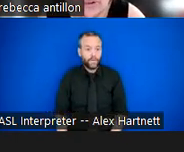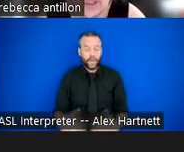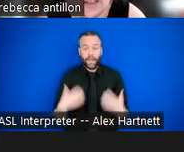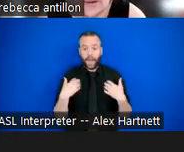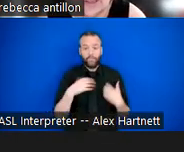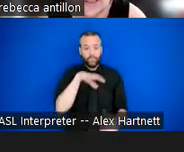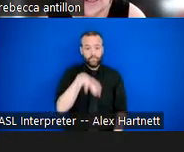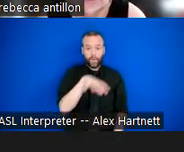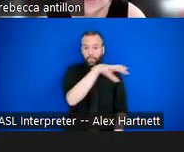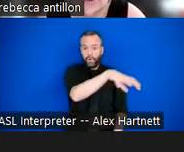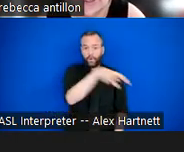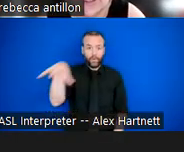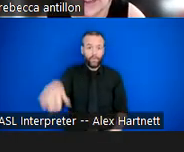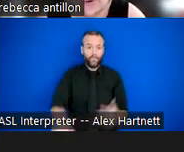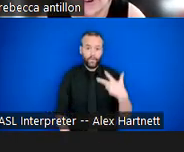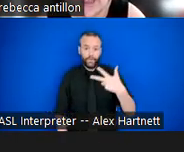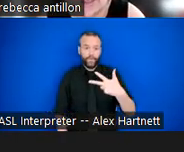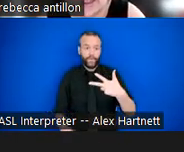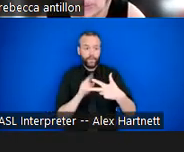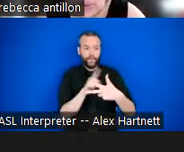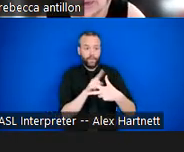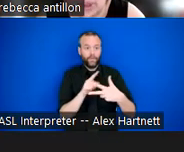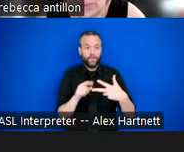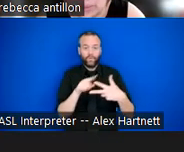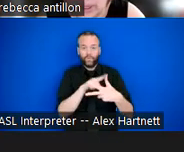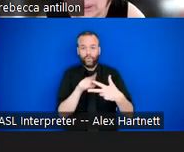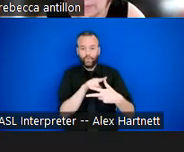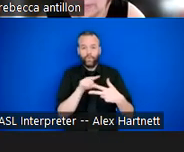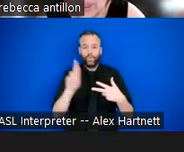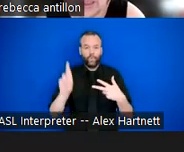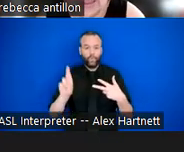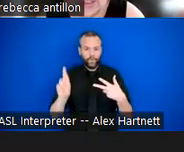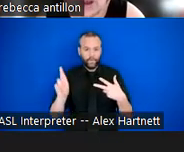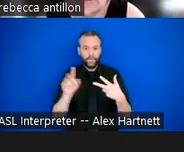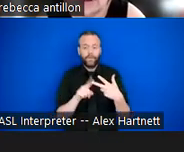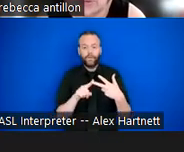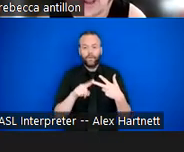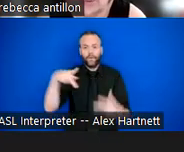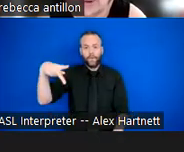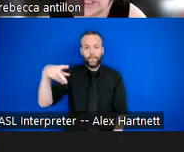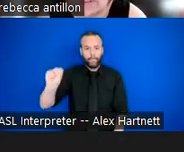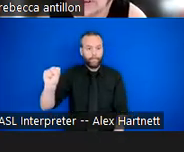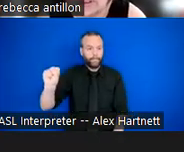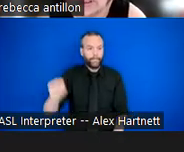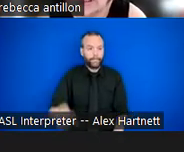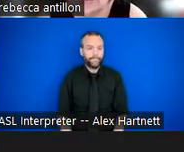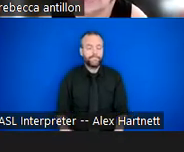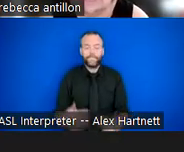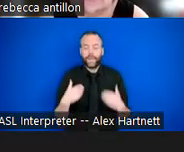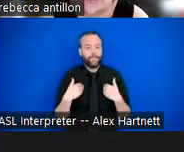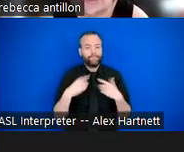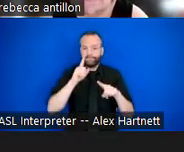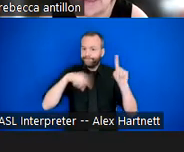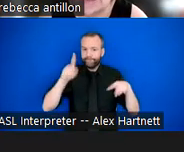in Riverside County, 2 in the city of Riverside, and then 1 in Palm Springs. They do offer a wide range of services,